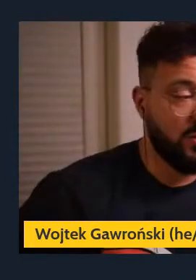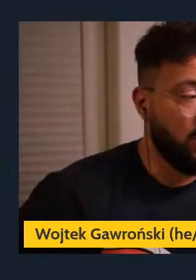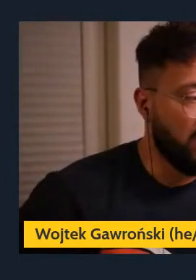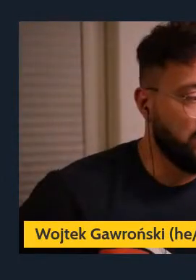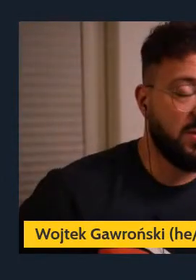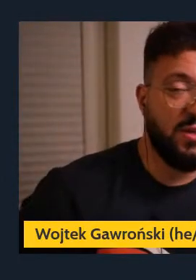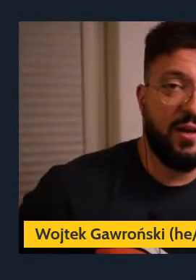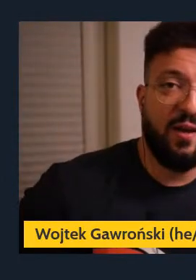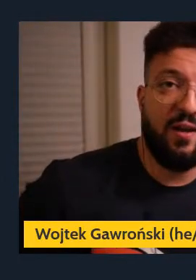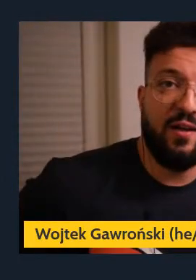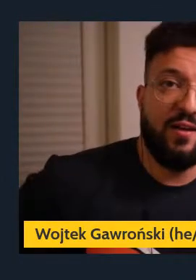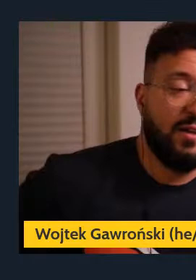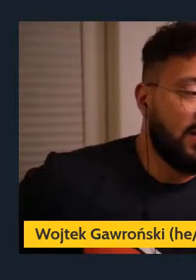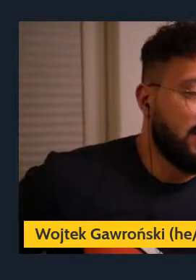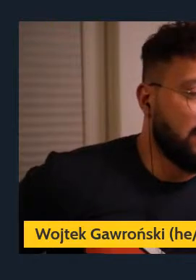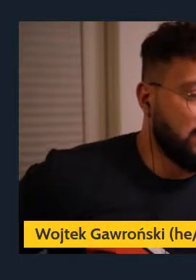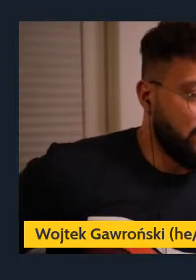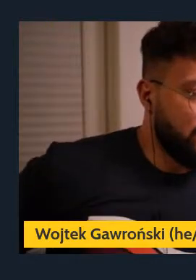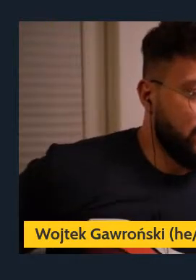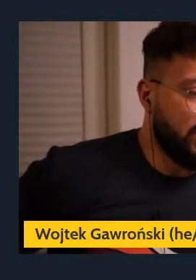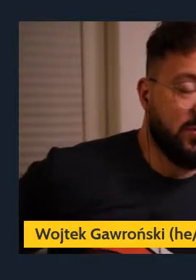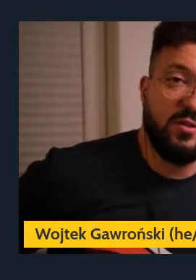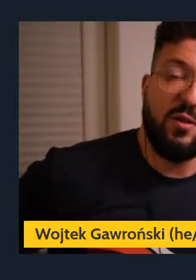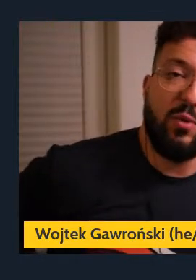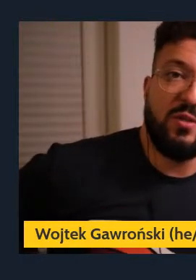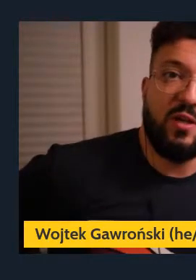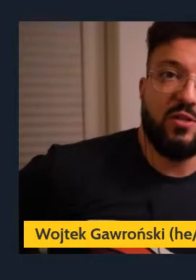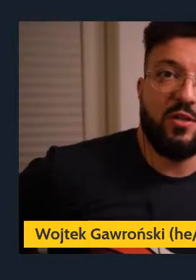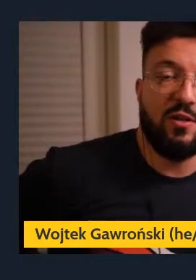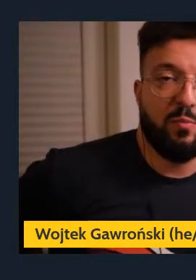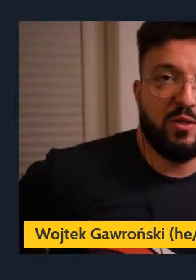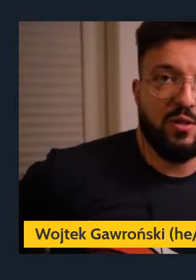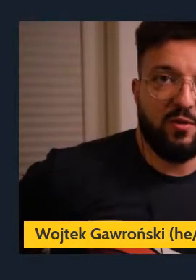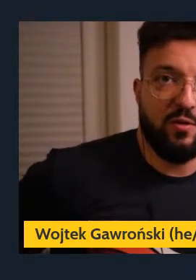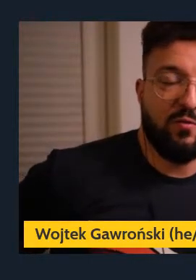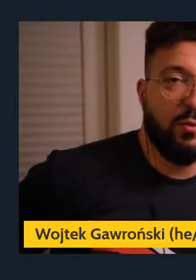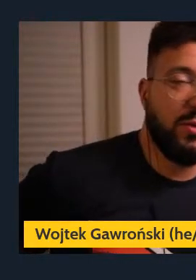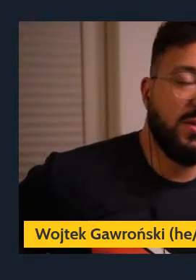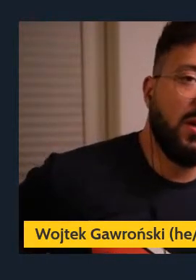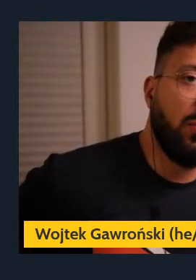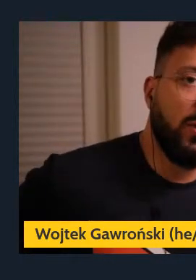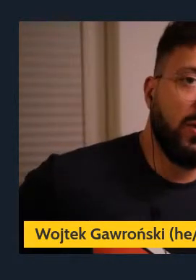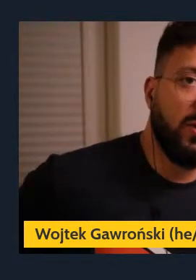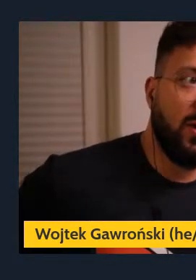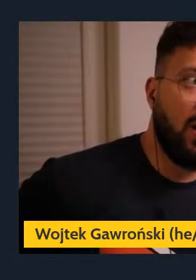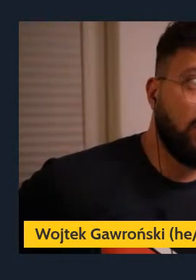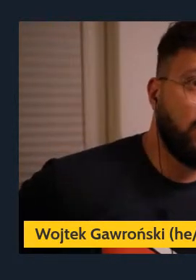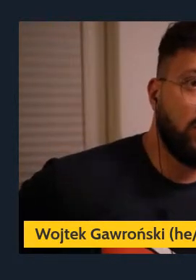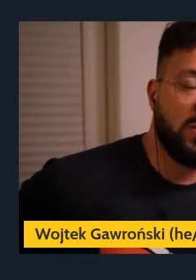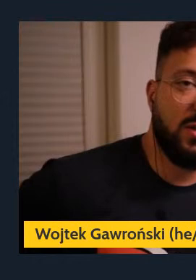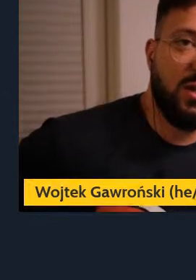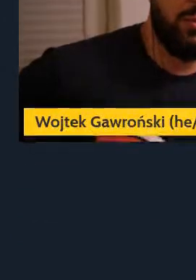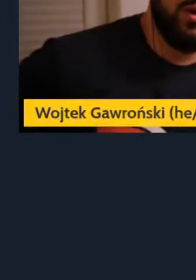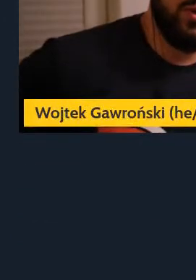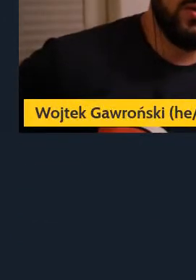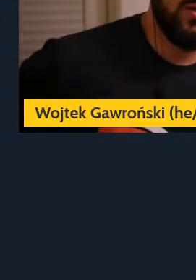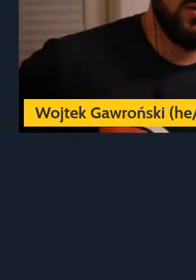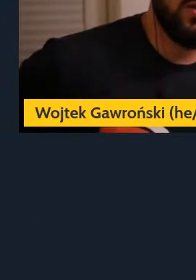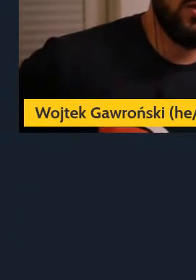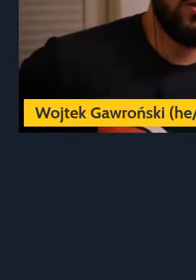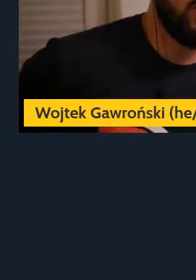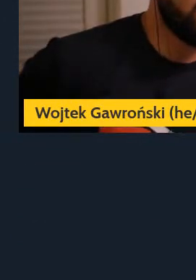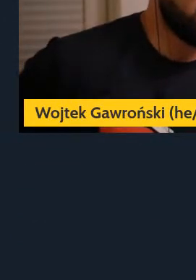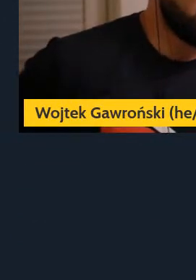Thank you so much, Maciej. That was a very interesting presentation, especially from the standpoint how to use CDK pipelines